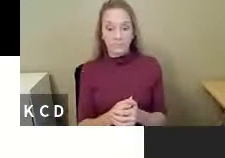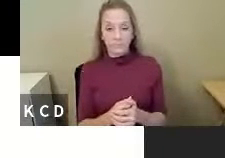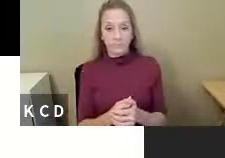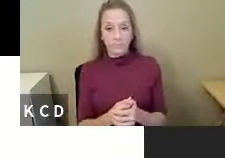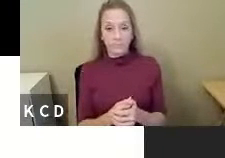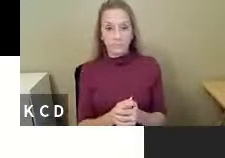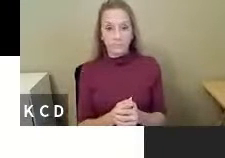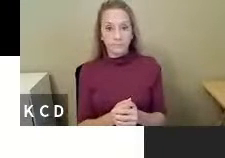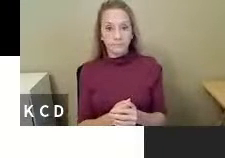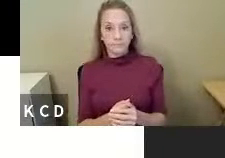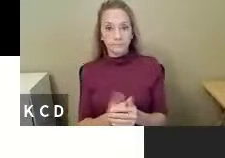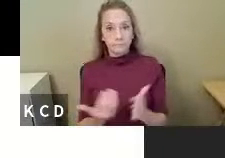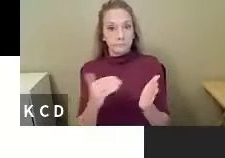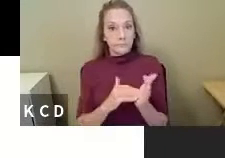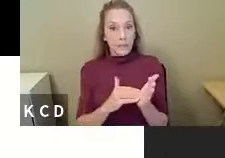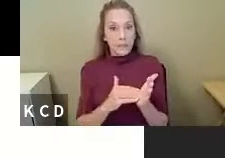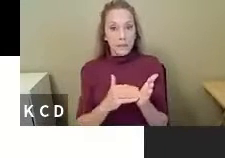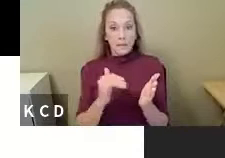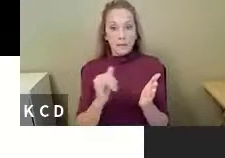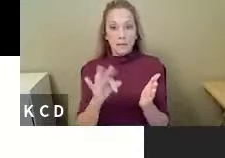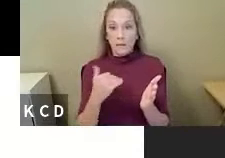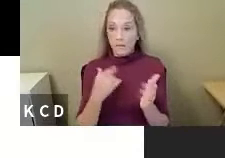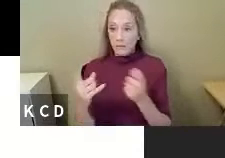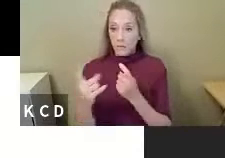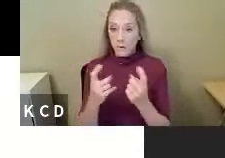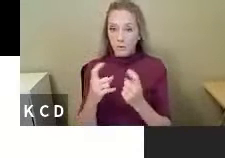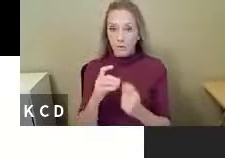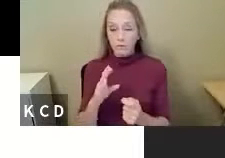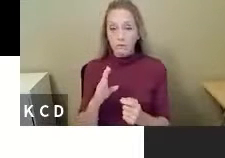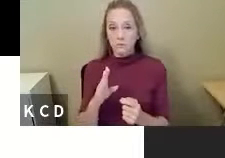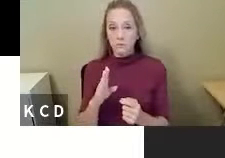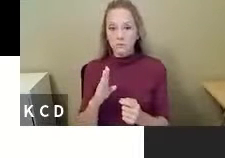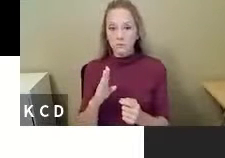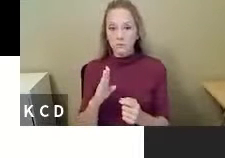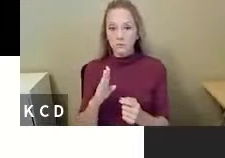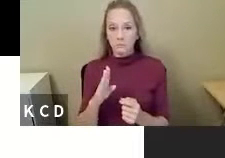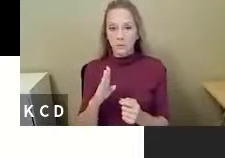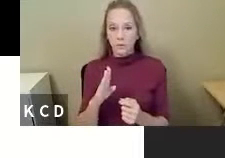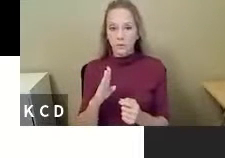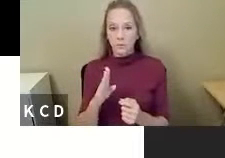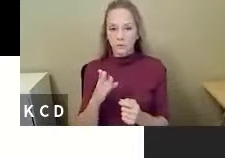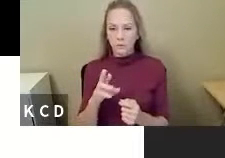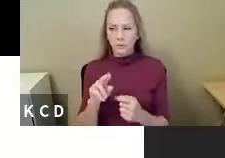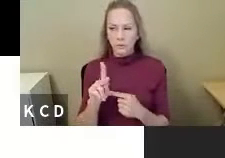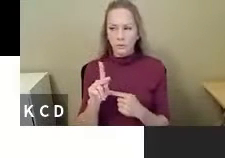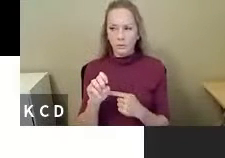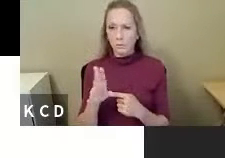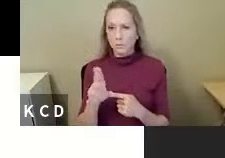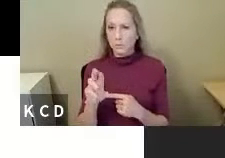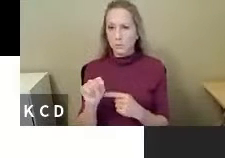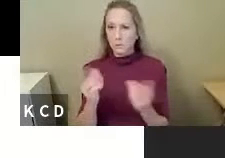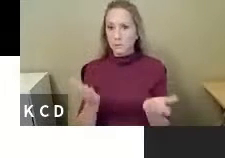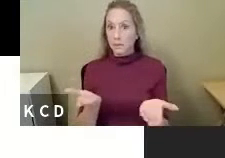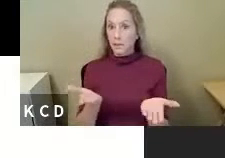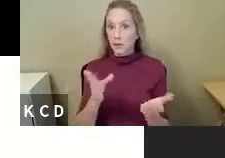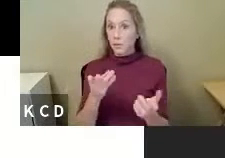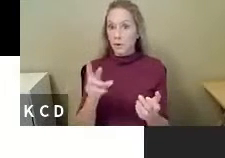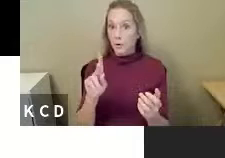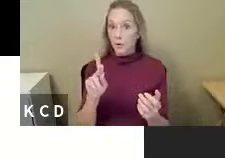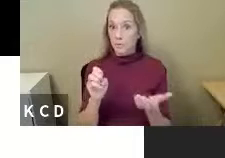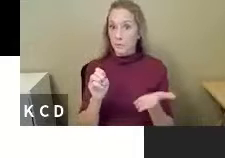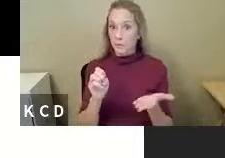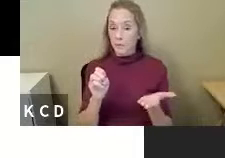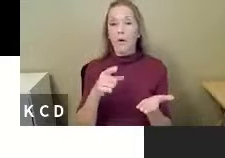Again, if anybody has questions, again, Bert's here. So if you'd like, would you like me to run